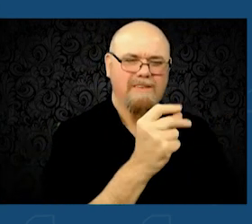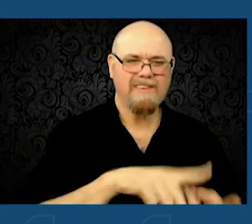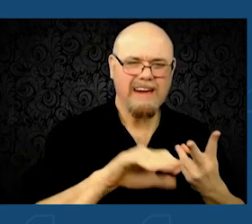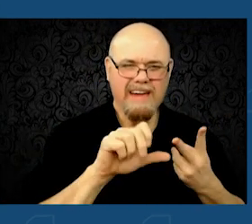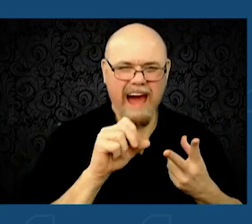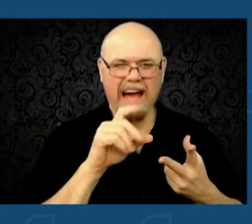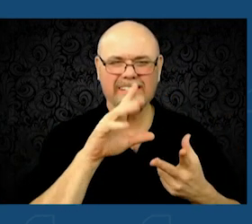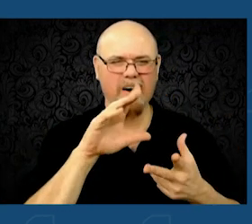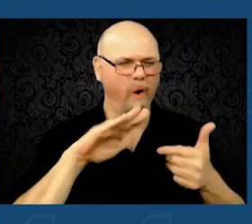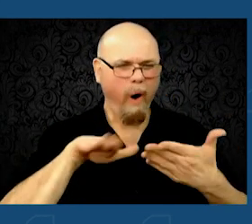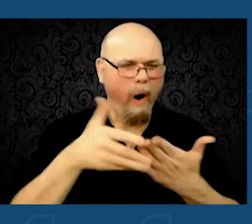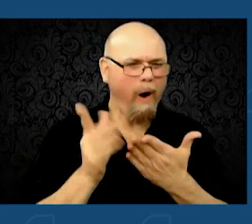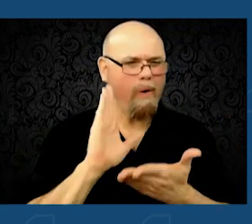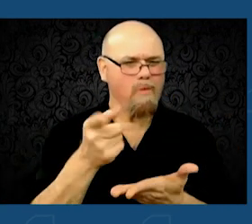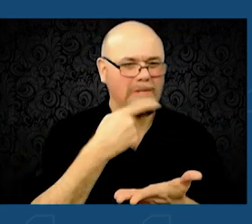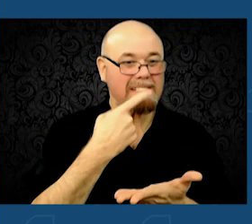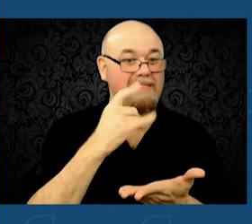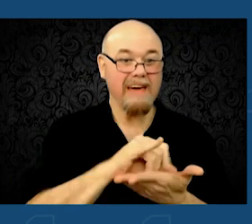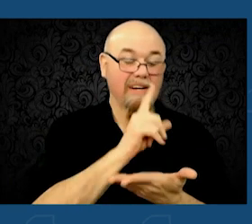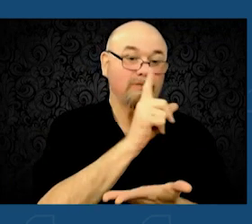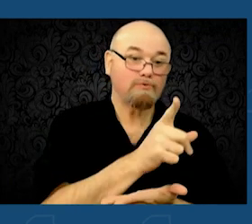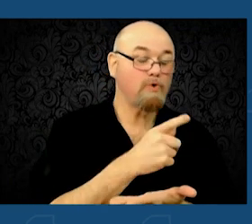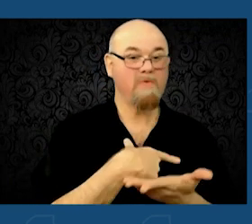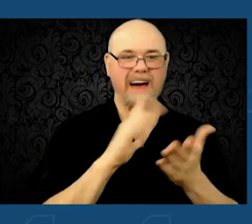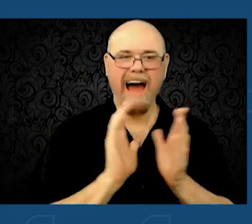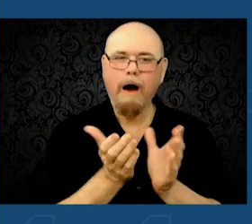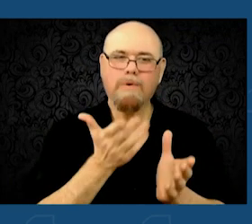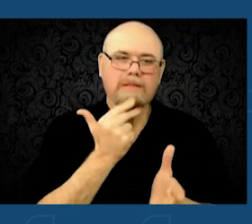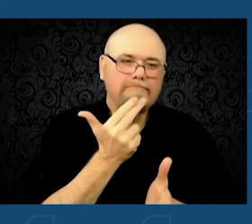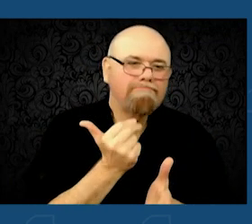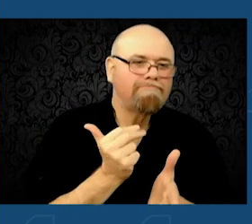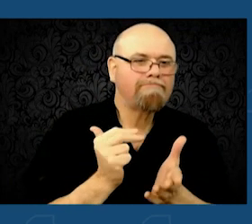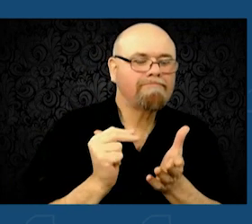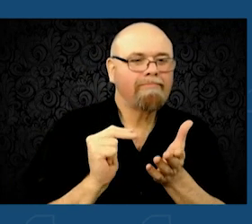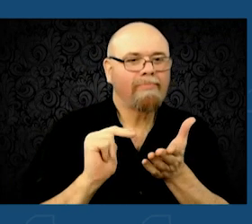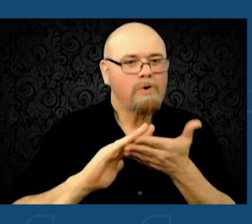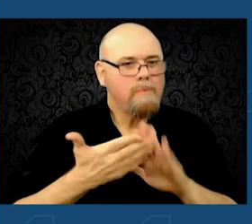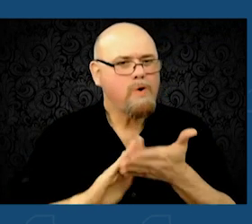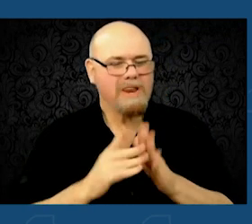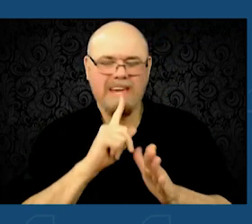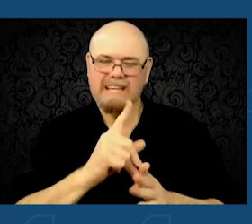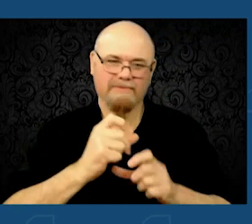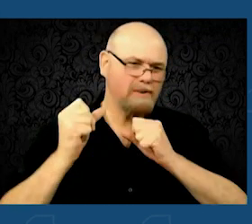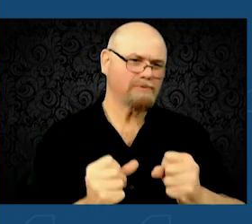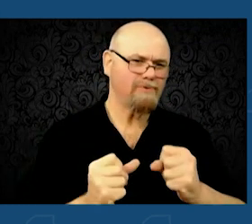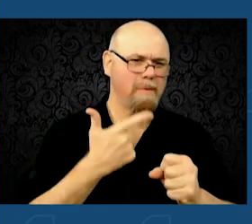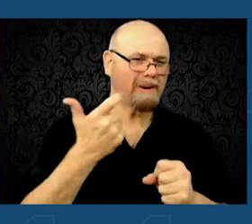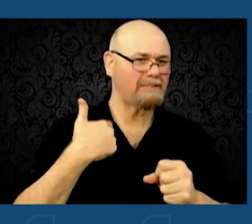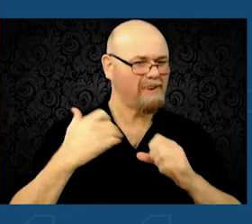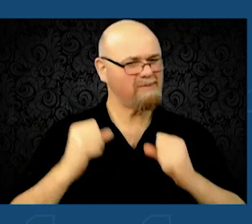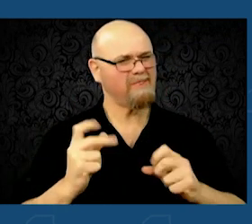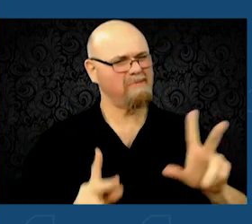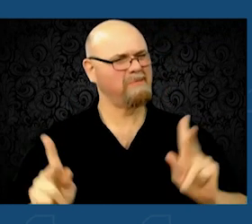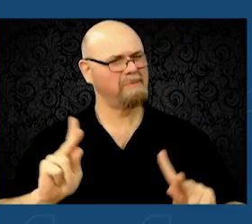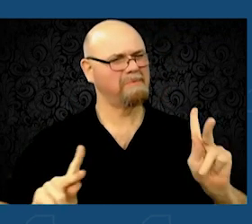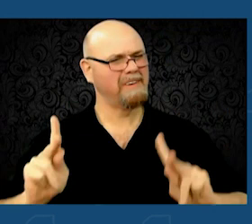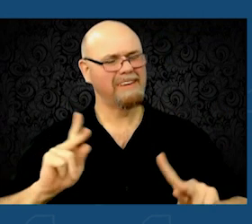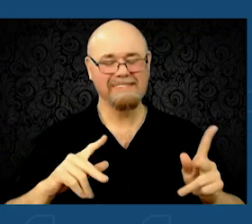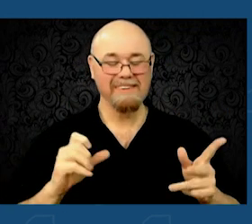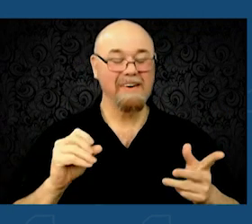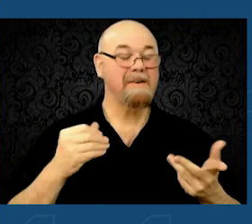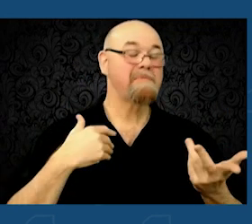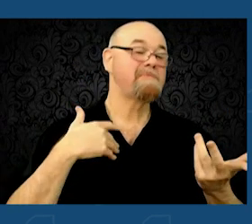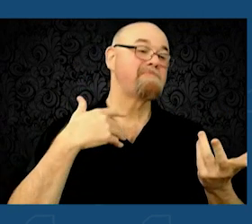a true statement. So thank you, Kaz, for outpunching your weight. So what an exciting day. We know